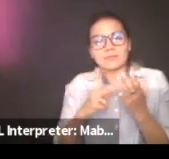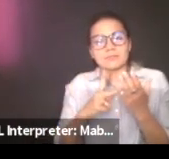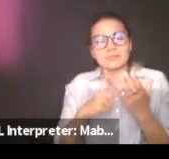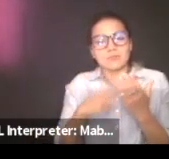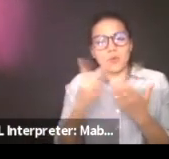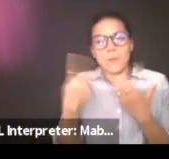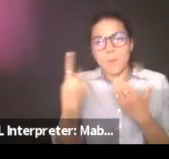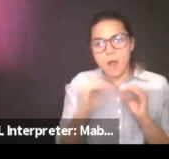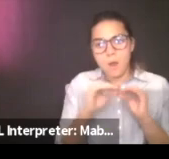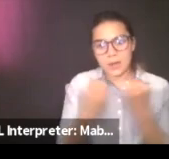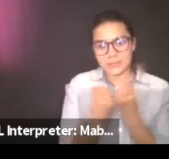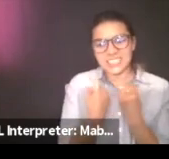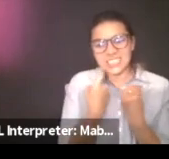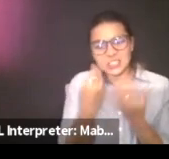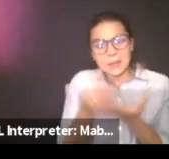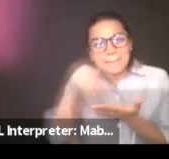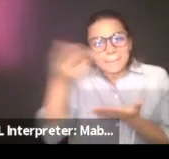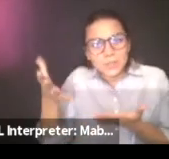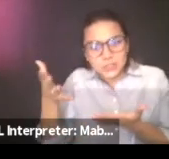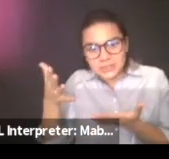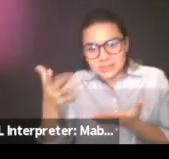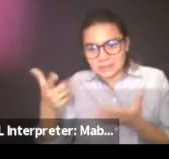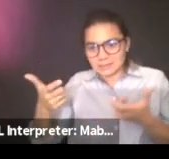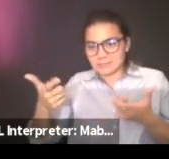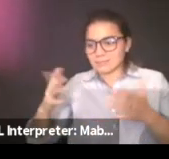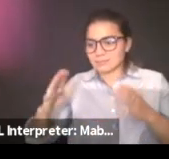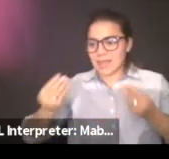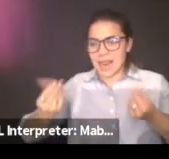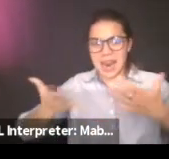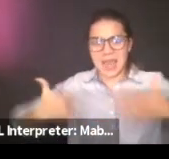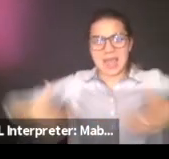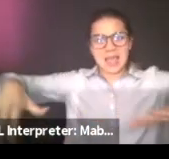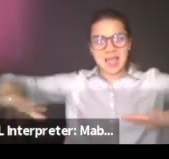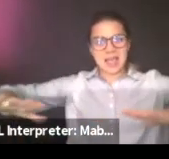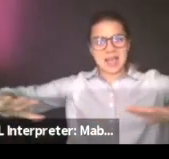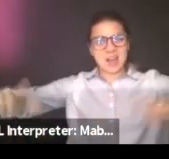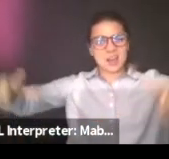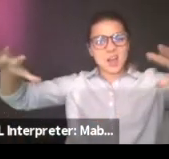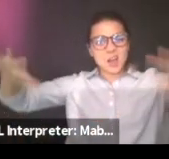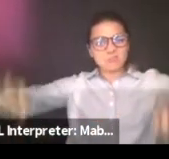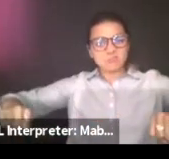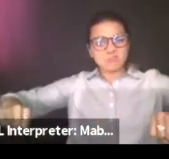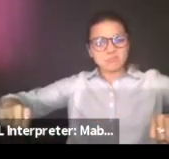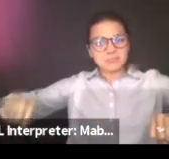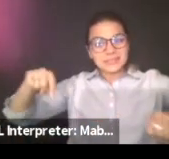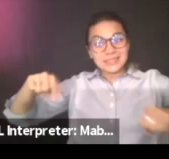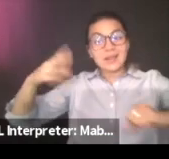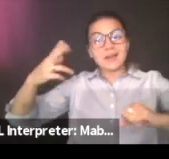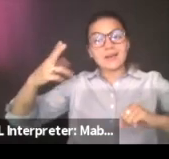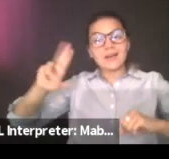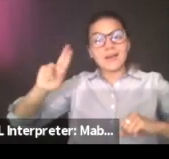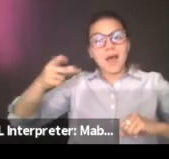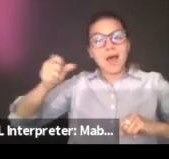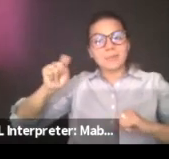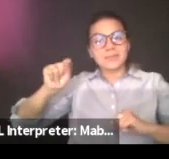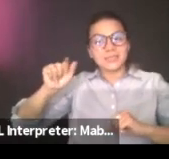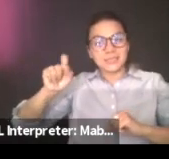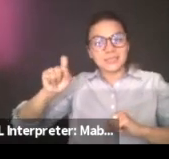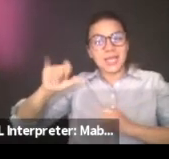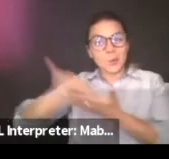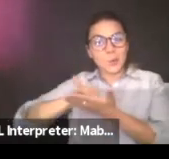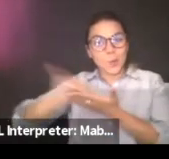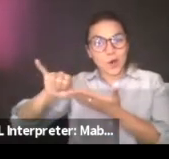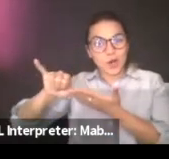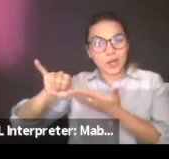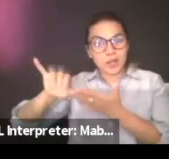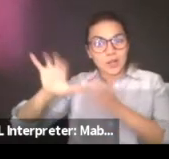work. And that's very much in line with what many survivors within Mirror Memoirs are calling for, a place to be in right relationship with the land, a